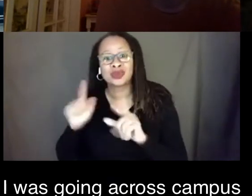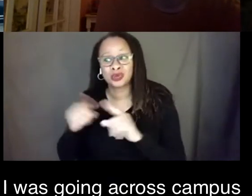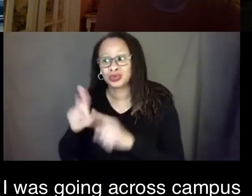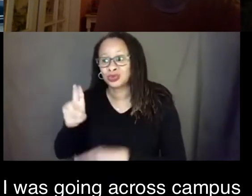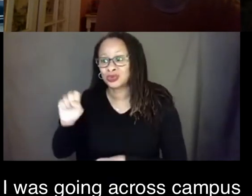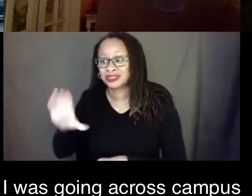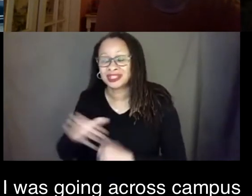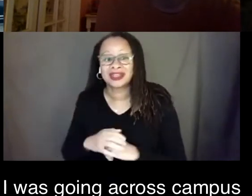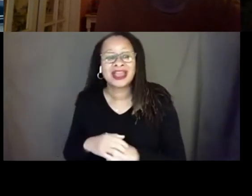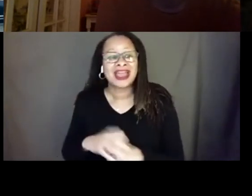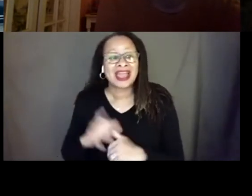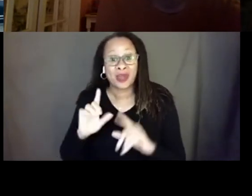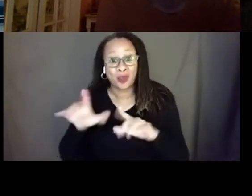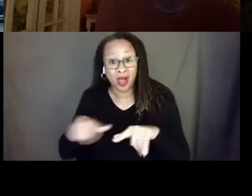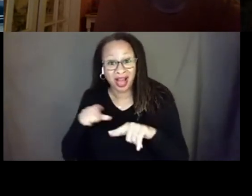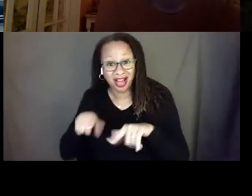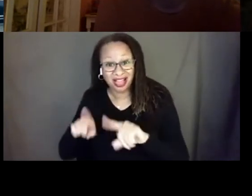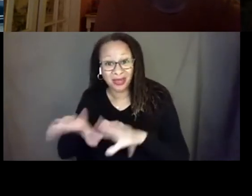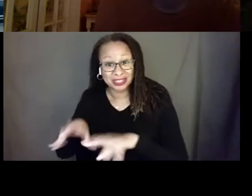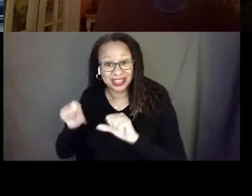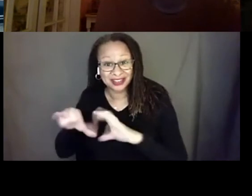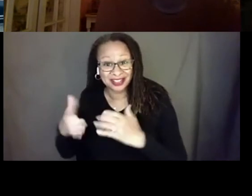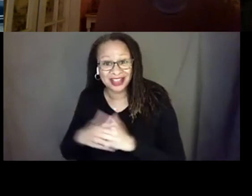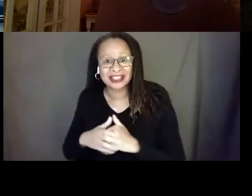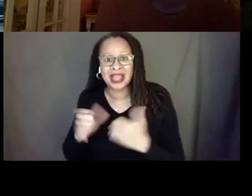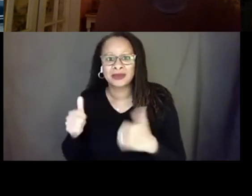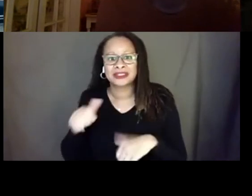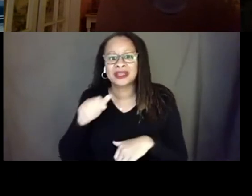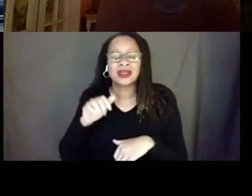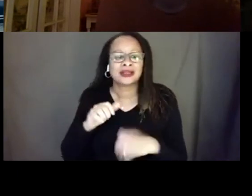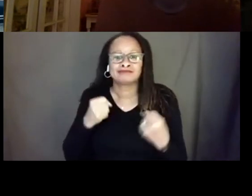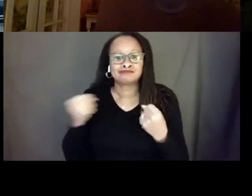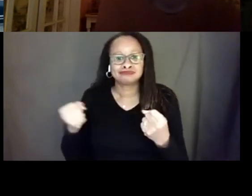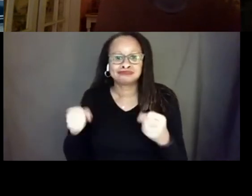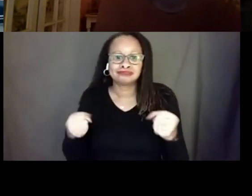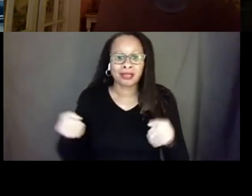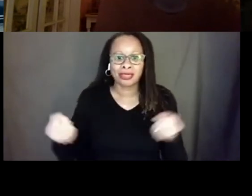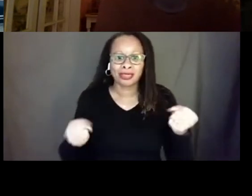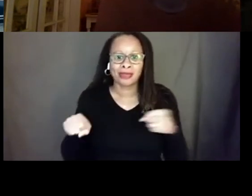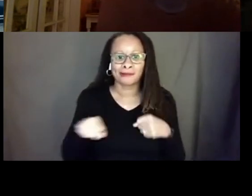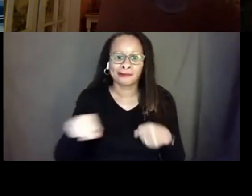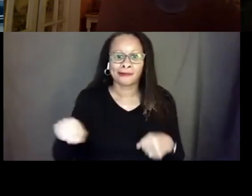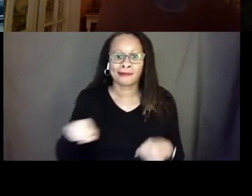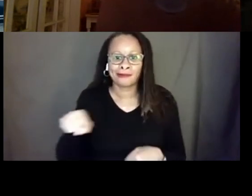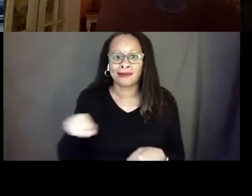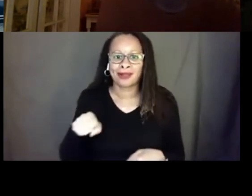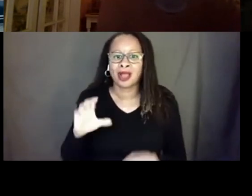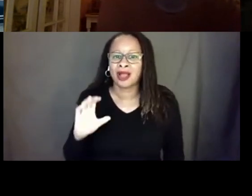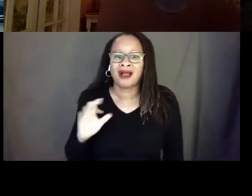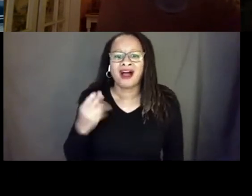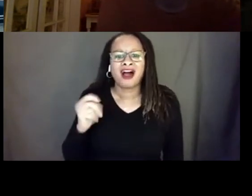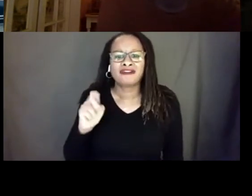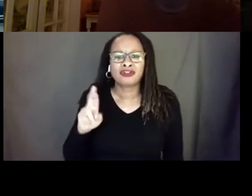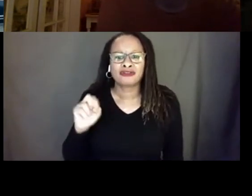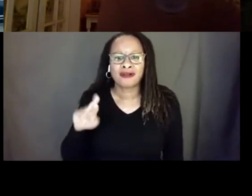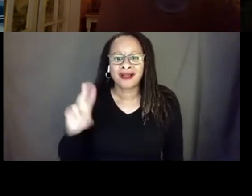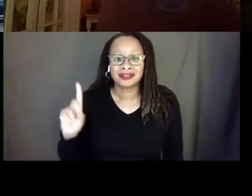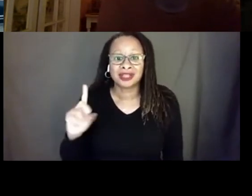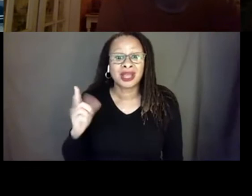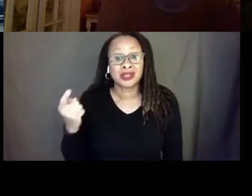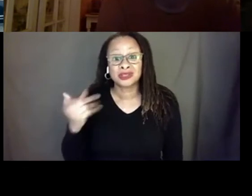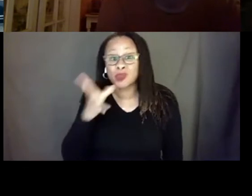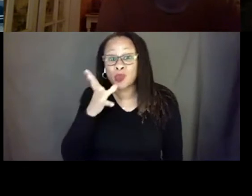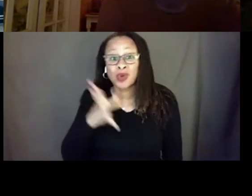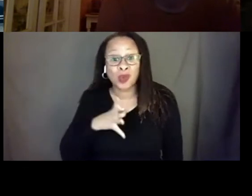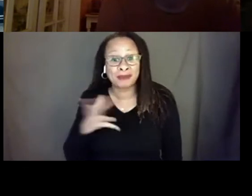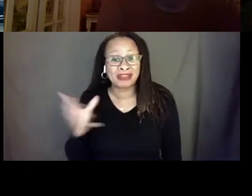one of those like motorized carts, like a Pride scooter, and this woman, random woman, says